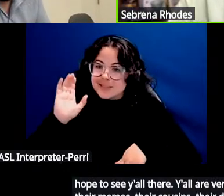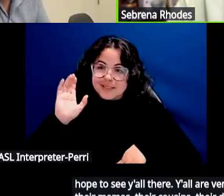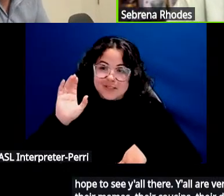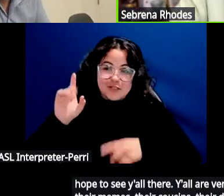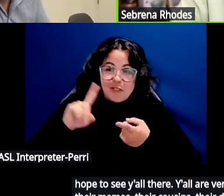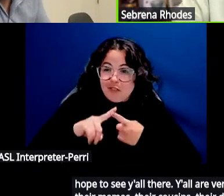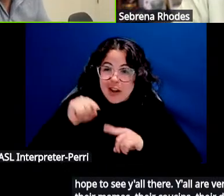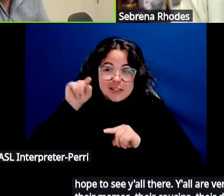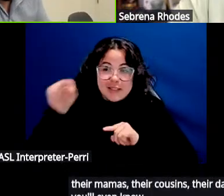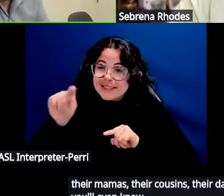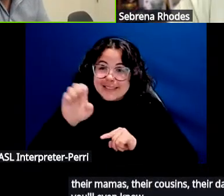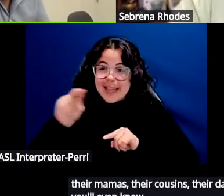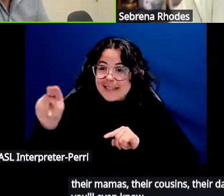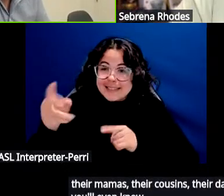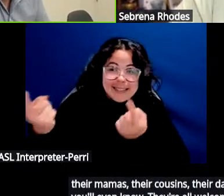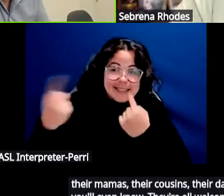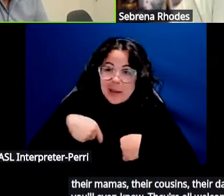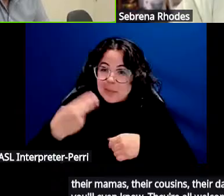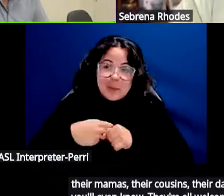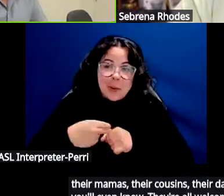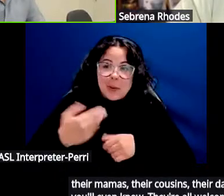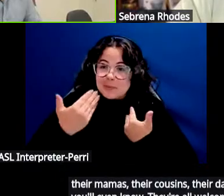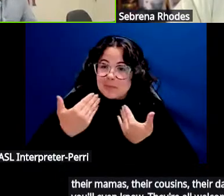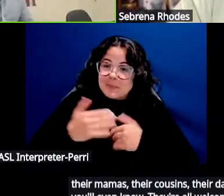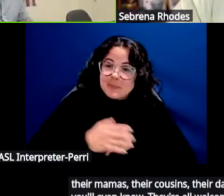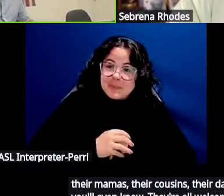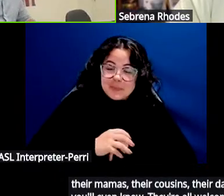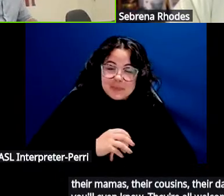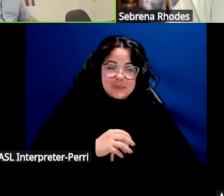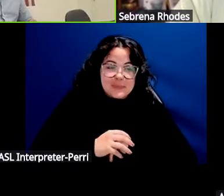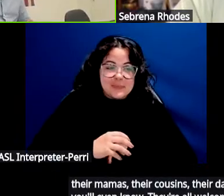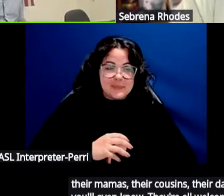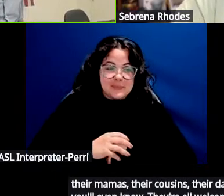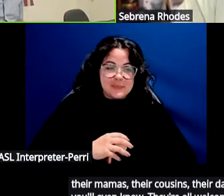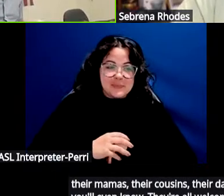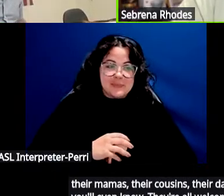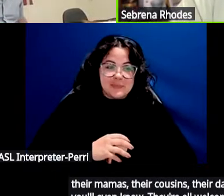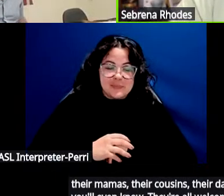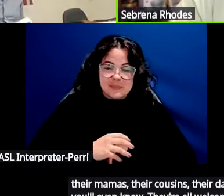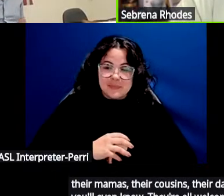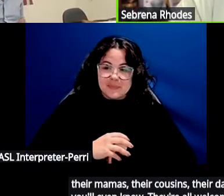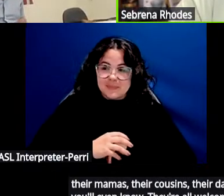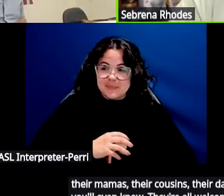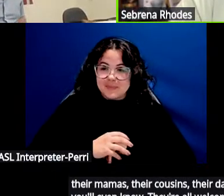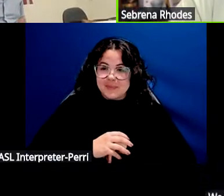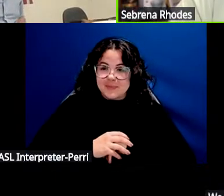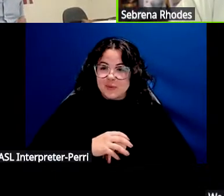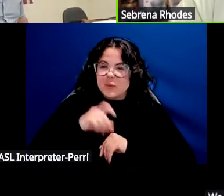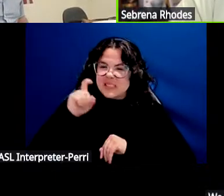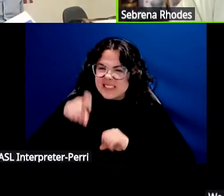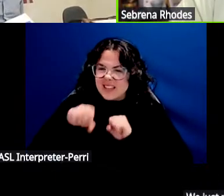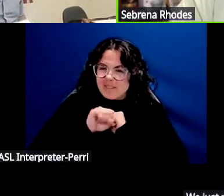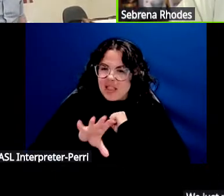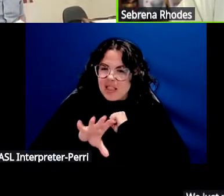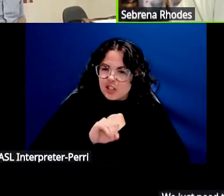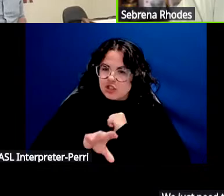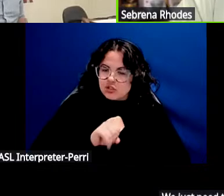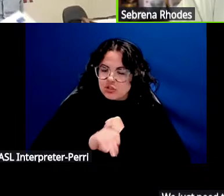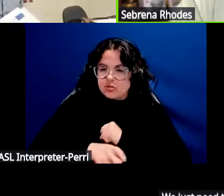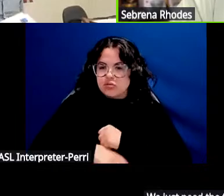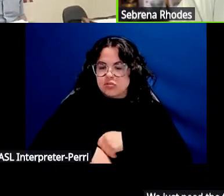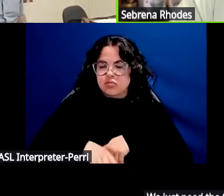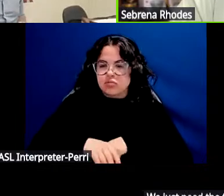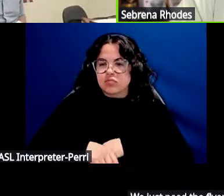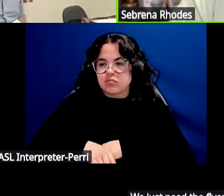even know. They're all welcome to come to Trinidad Day. Thank you. We just need the flyers, put the flyers out so